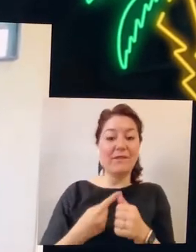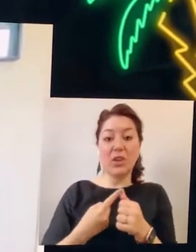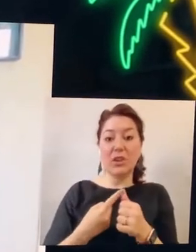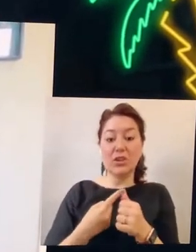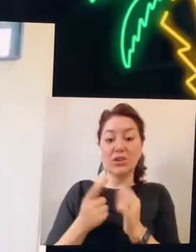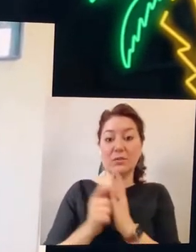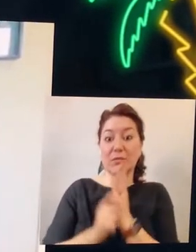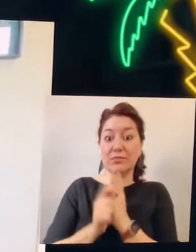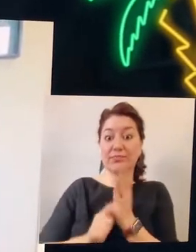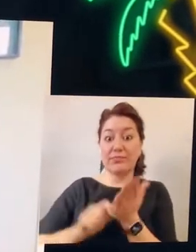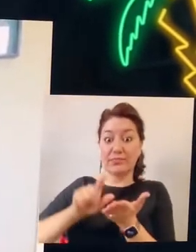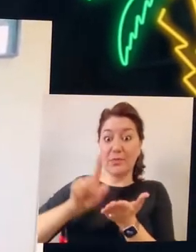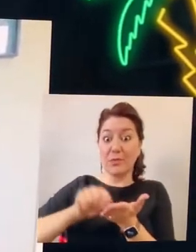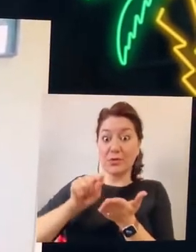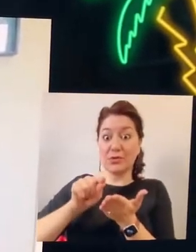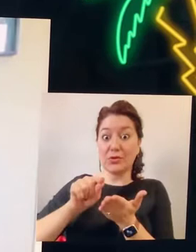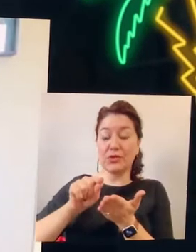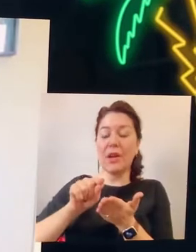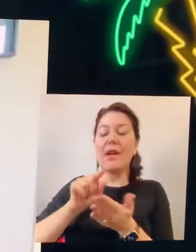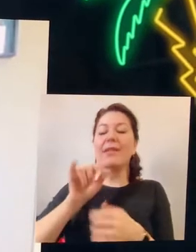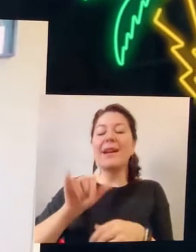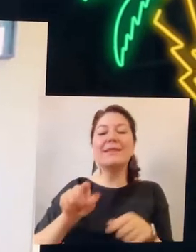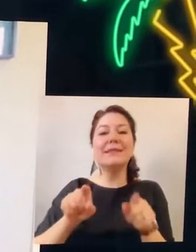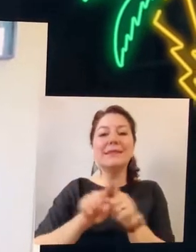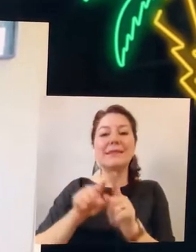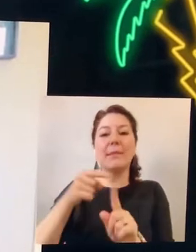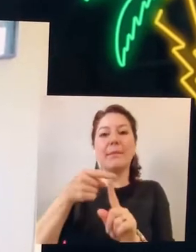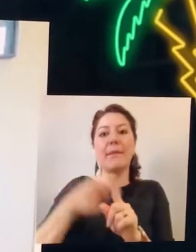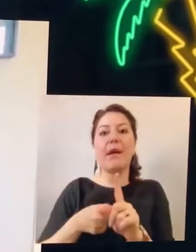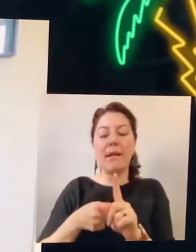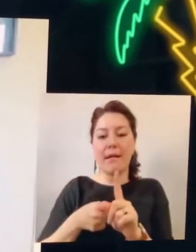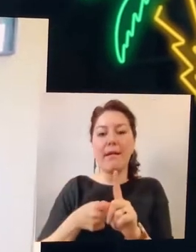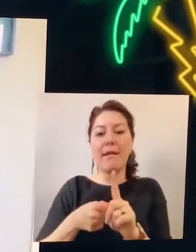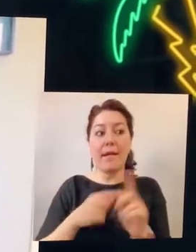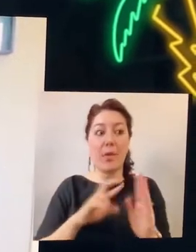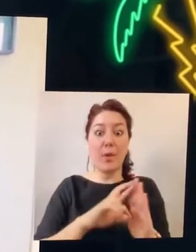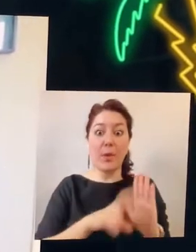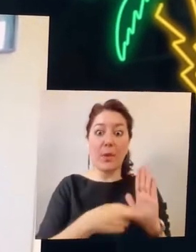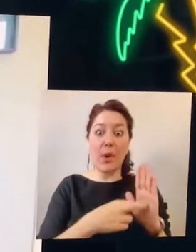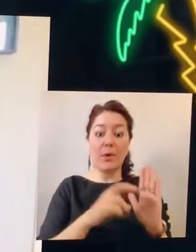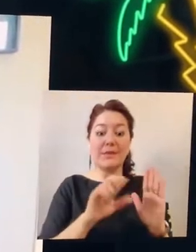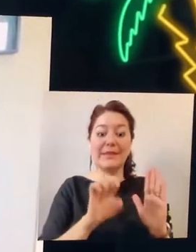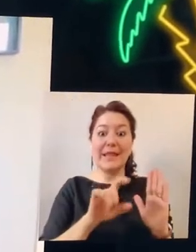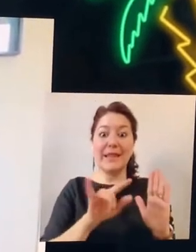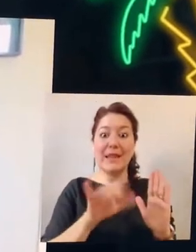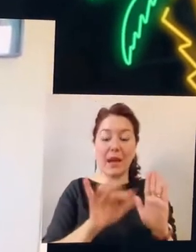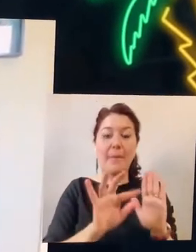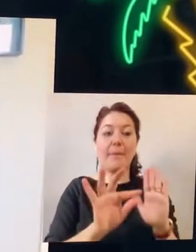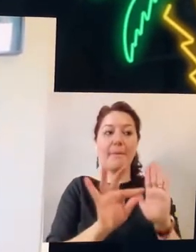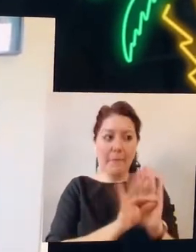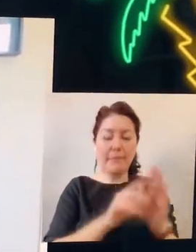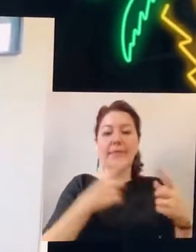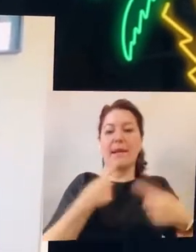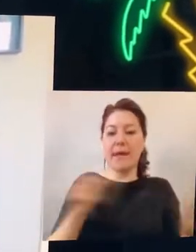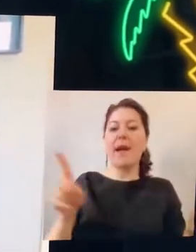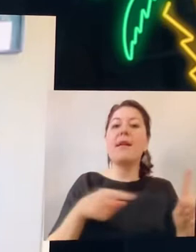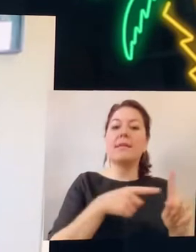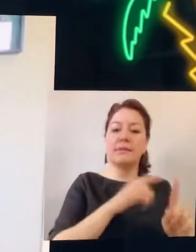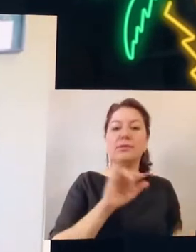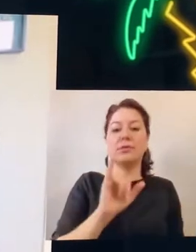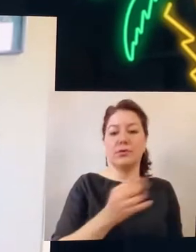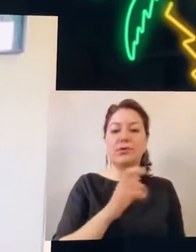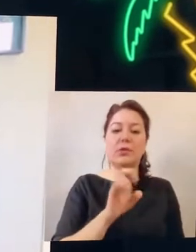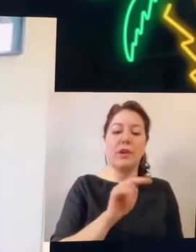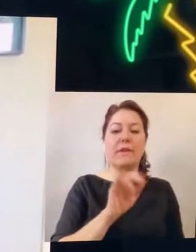published, that's the same month that the role of Selena was announced and that Jennifer Lopez received it. And we